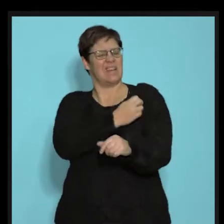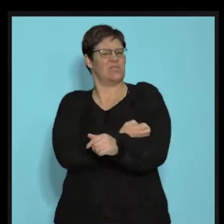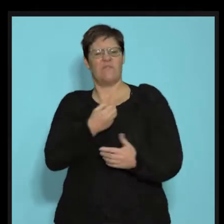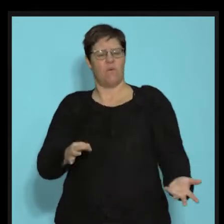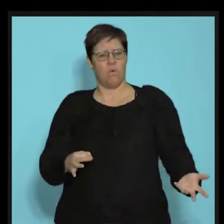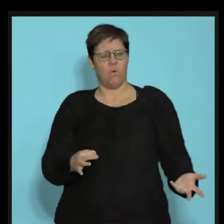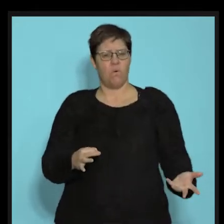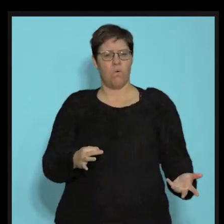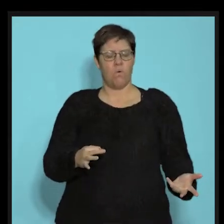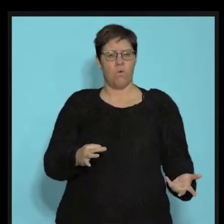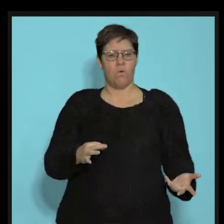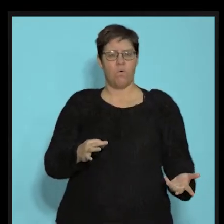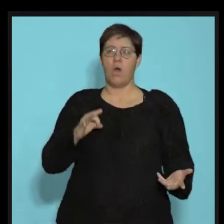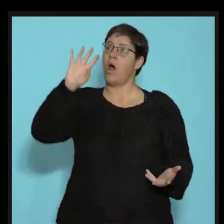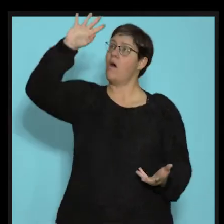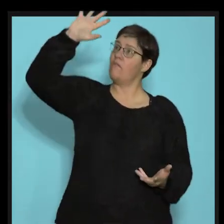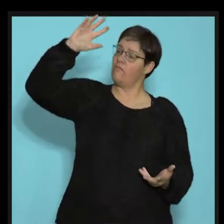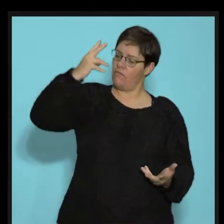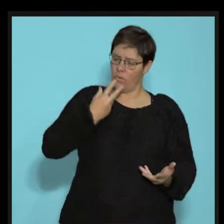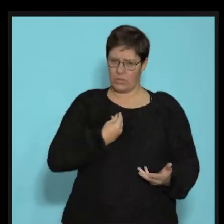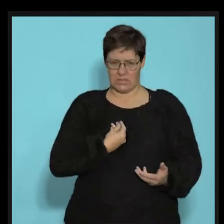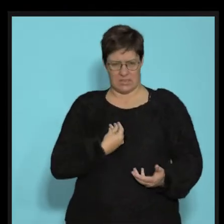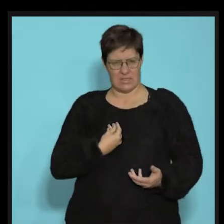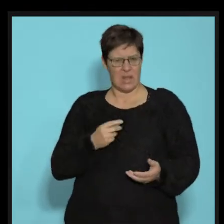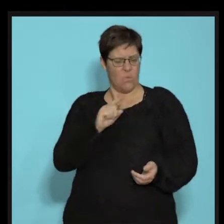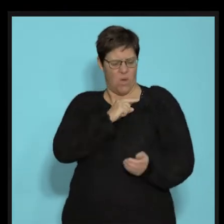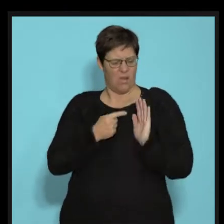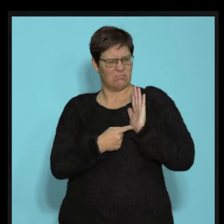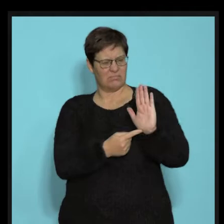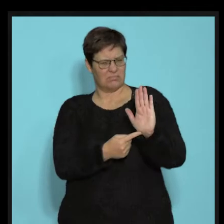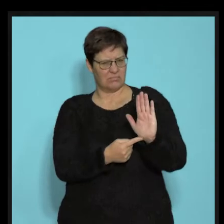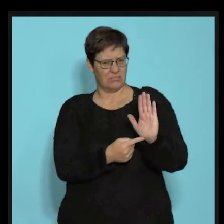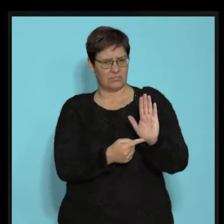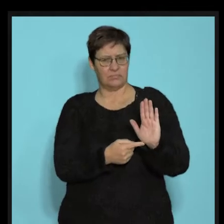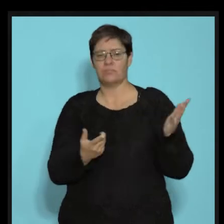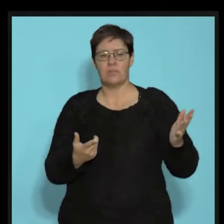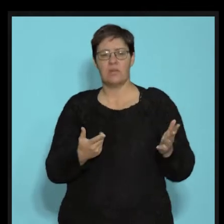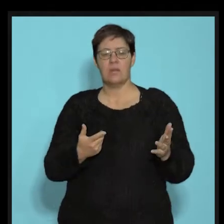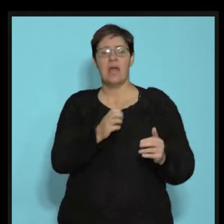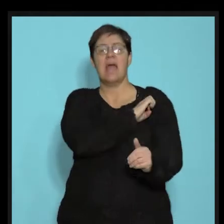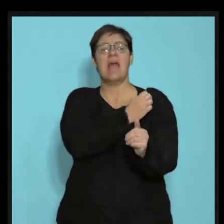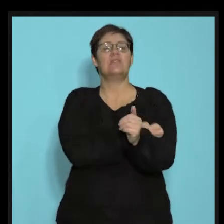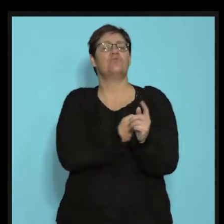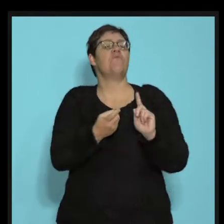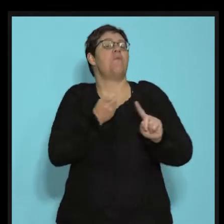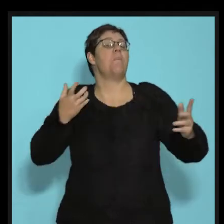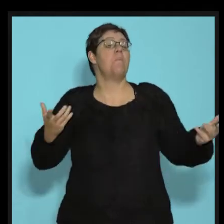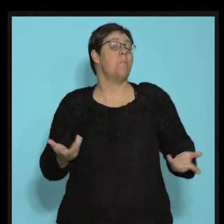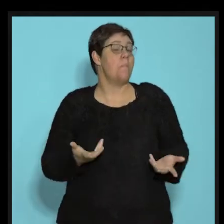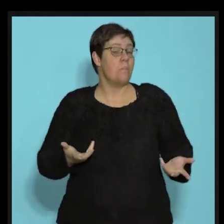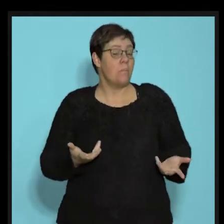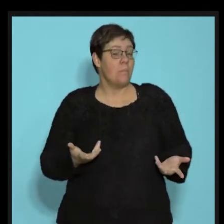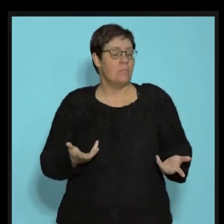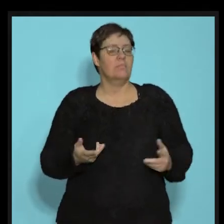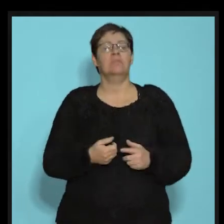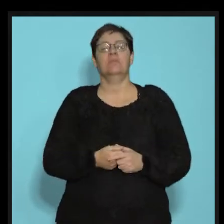why do I have photosynthesis on the board here? Because very simply, where does energy come from